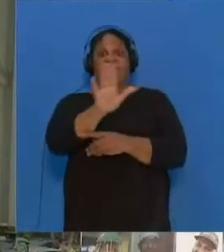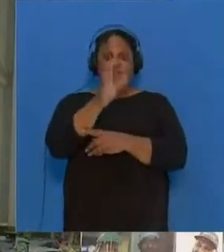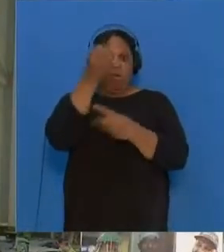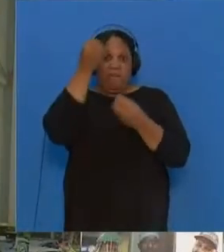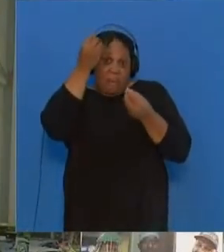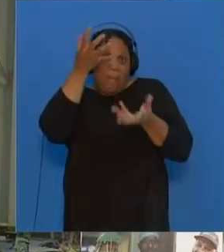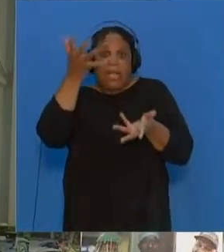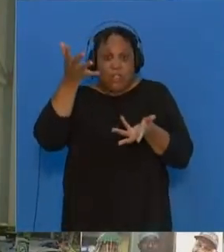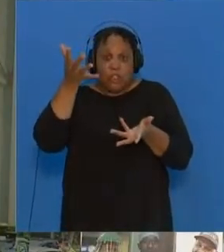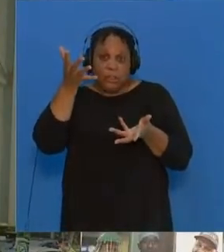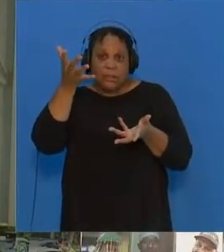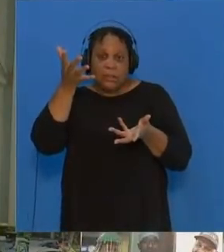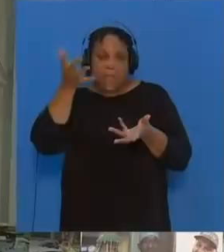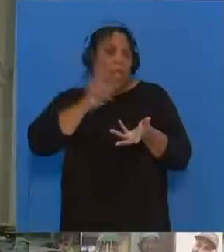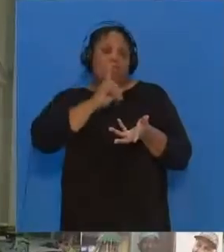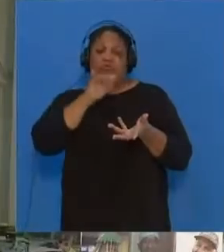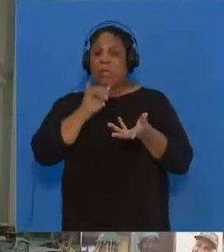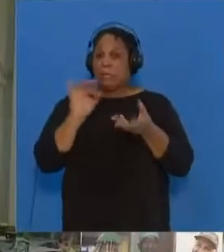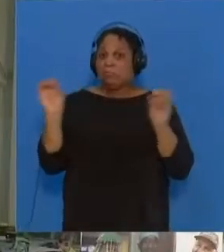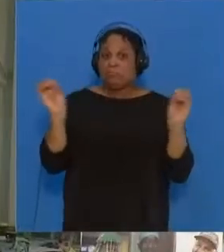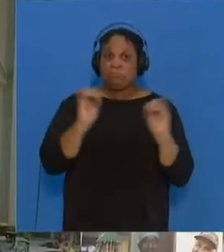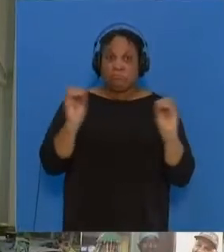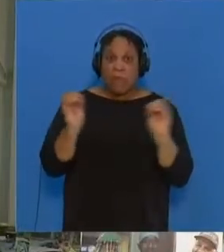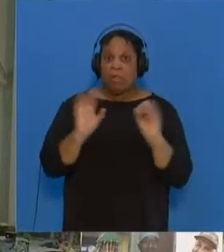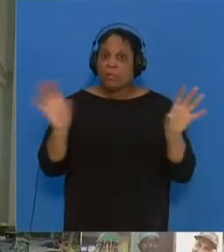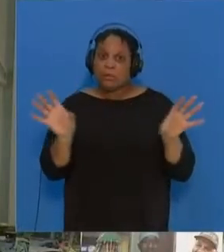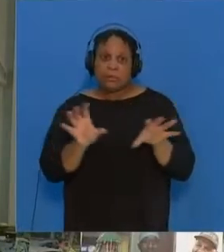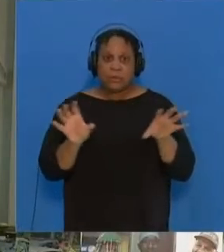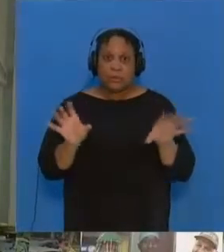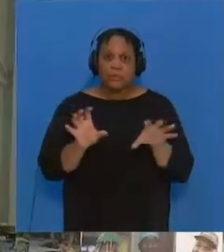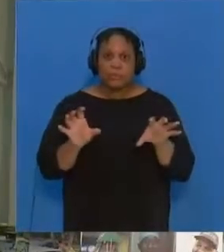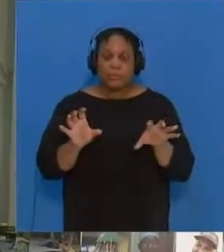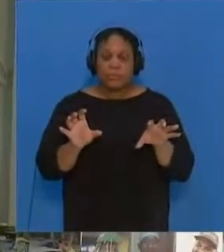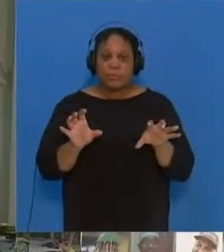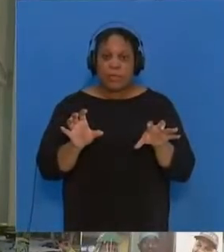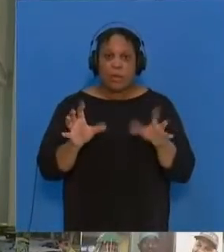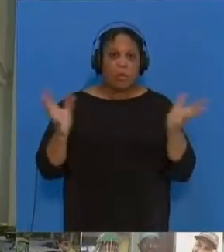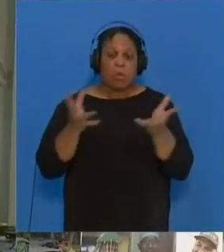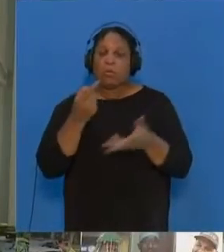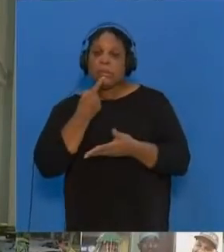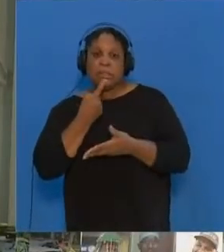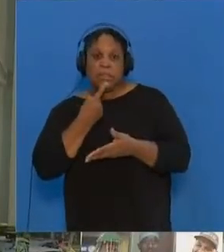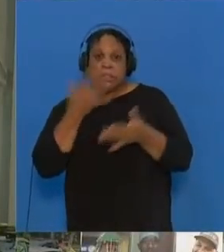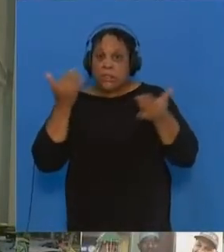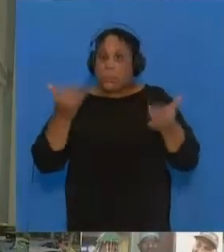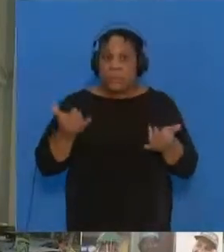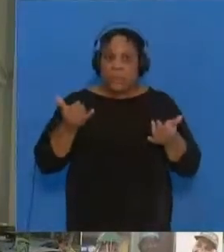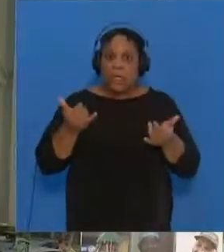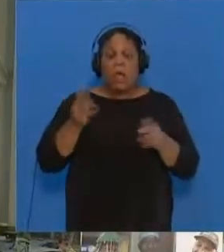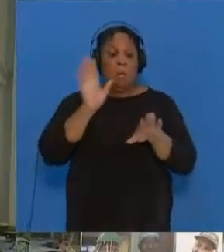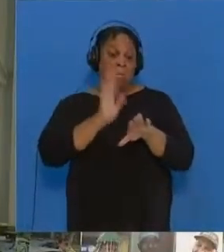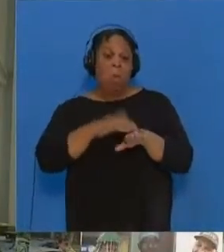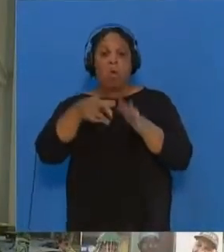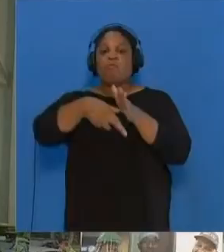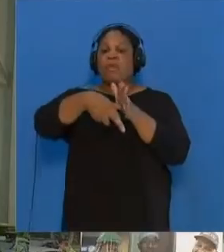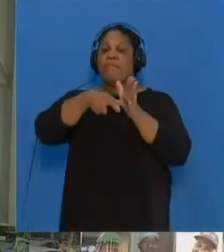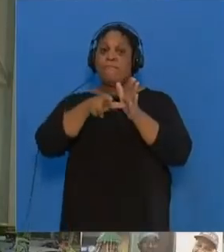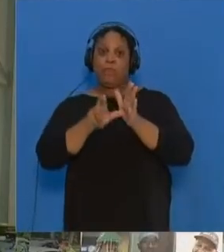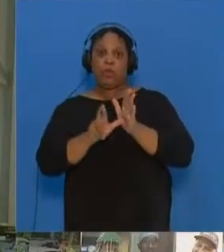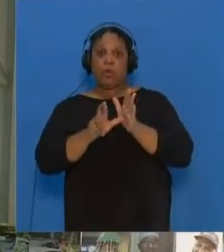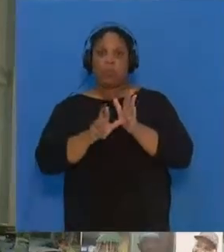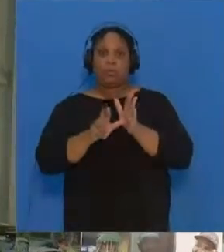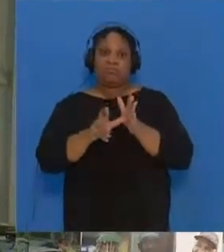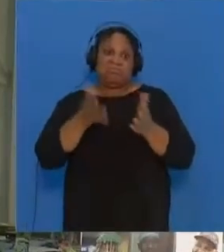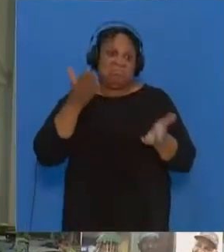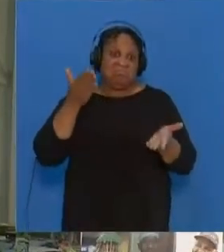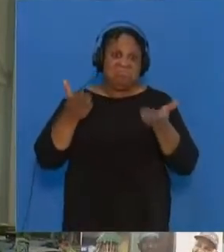information. And really, it has nothing to do with what was stated today. On review,